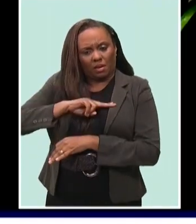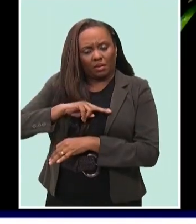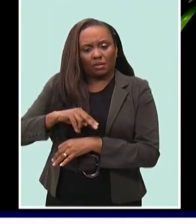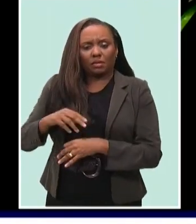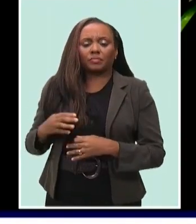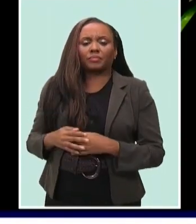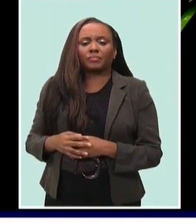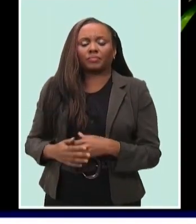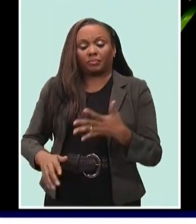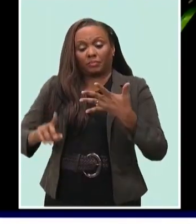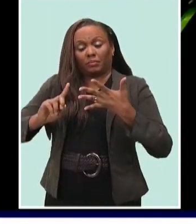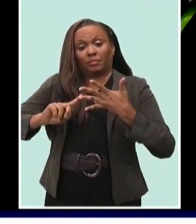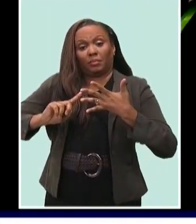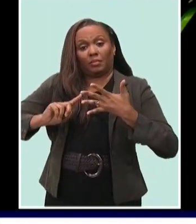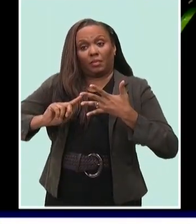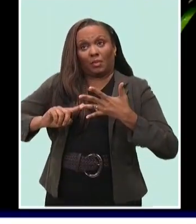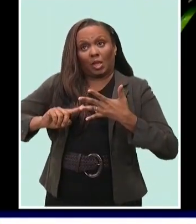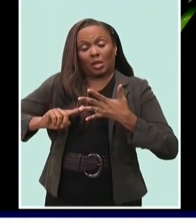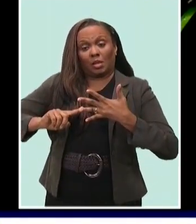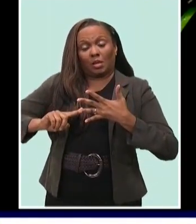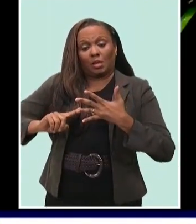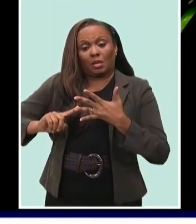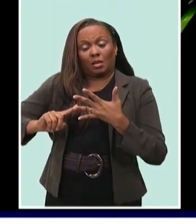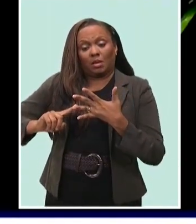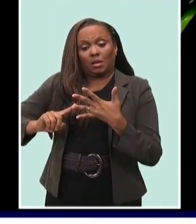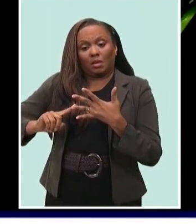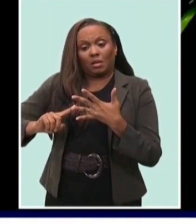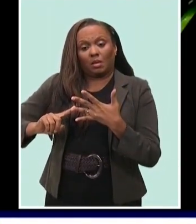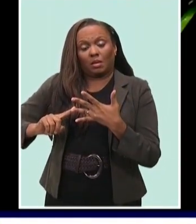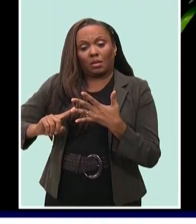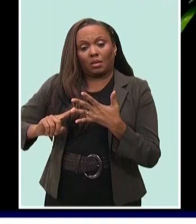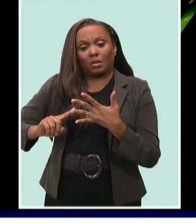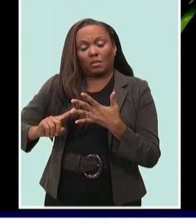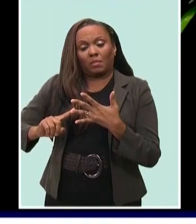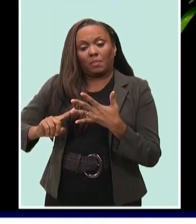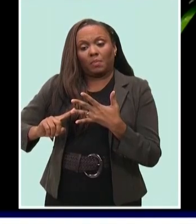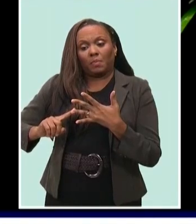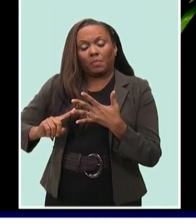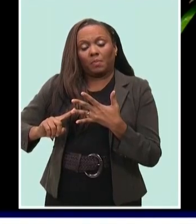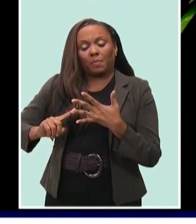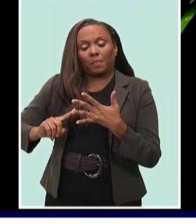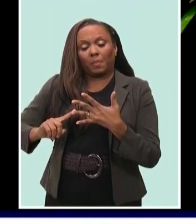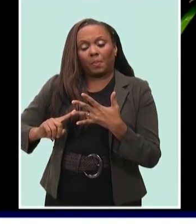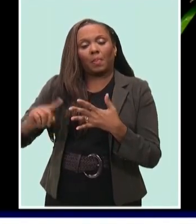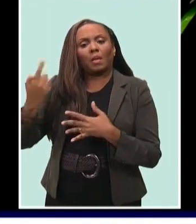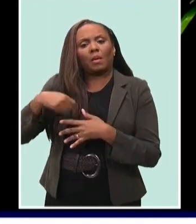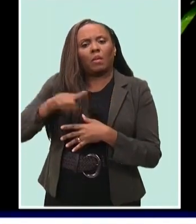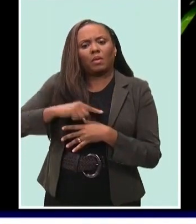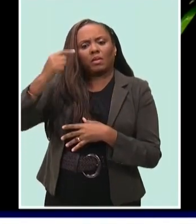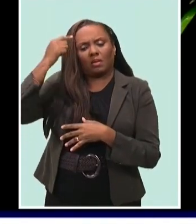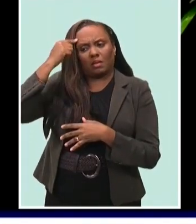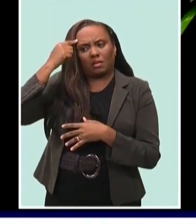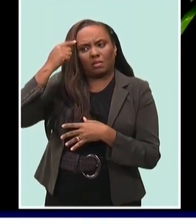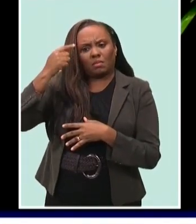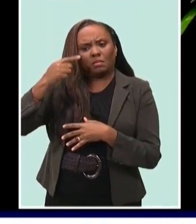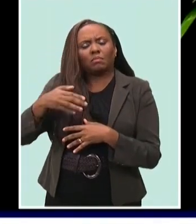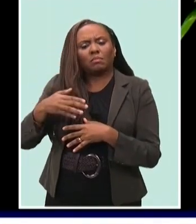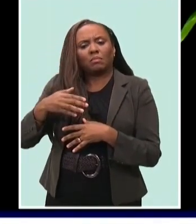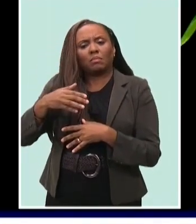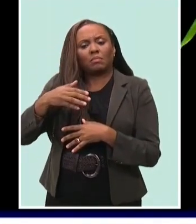We also did a study, of course, a market study, and we think there's possibilities, there's room for a concept that